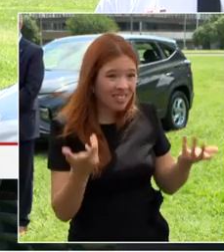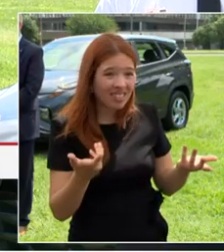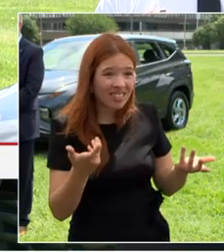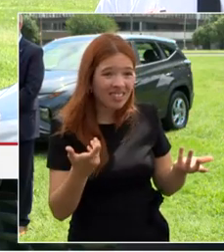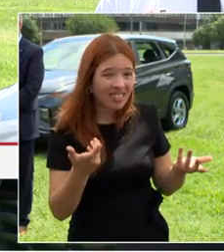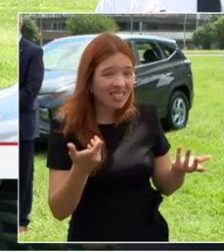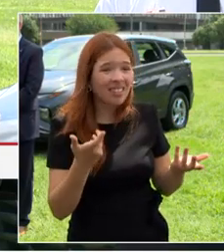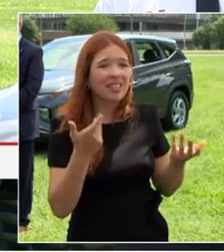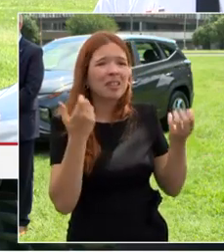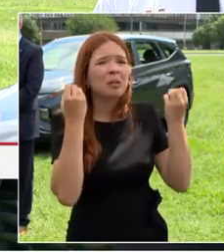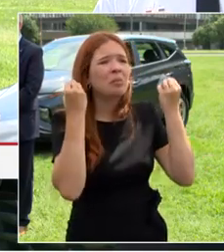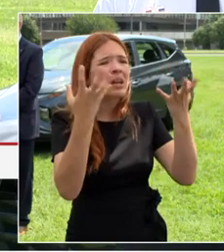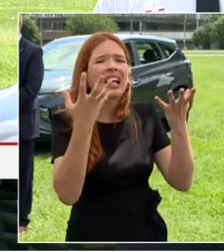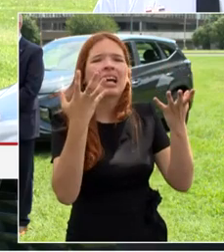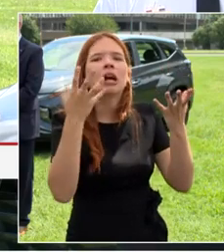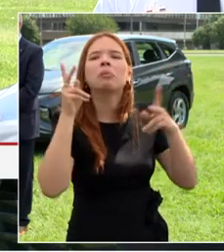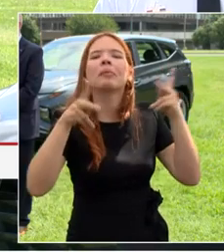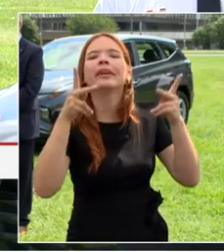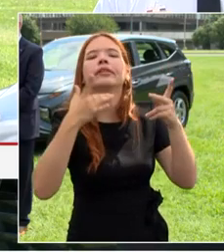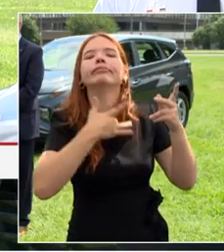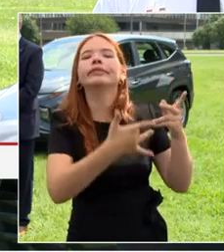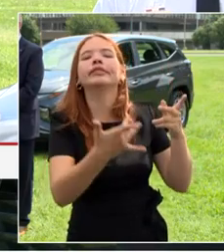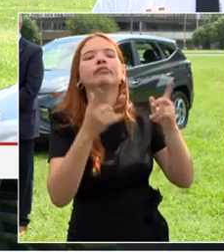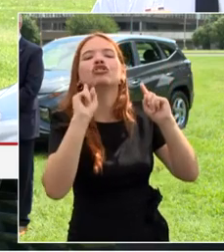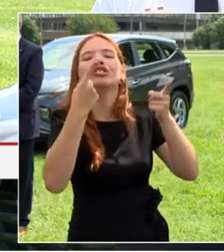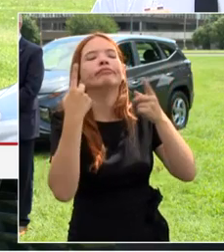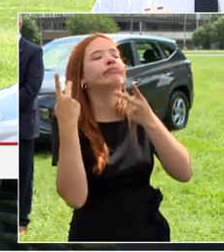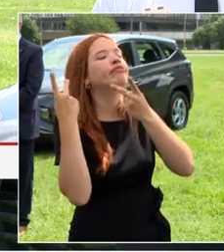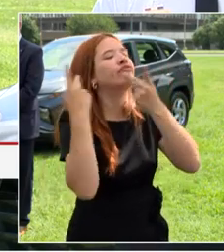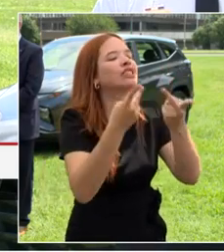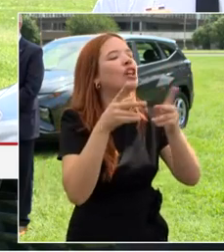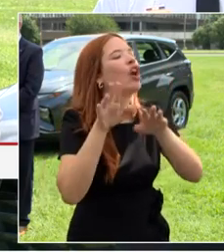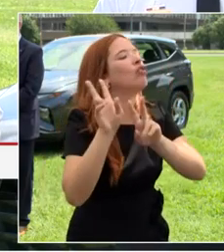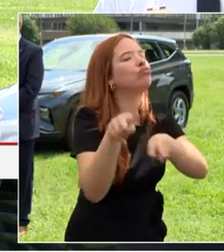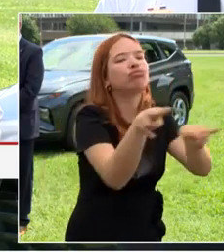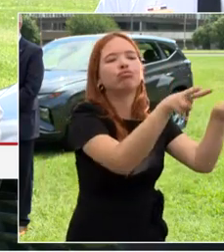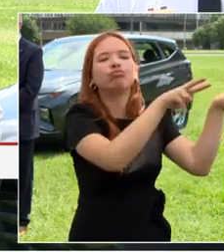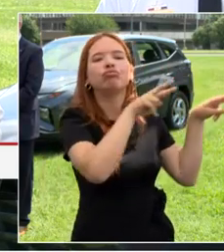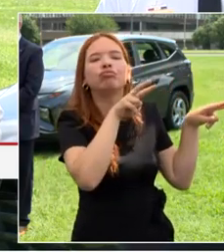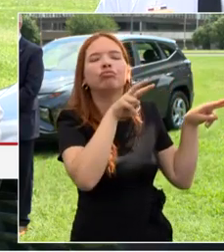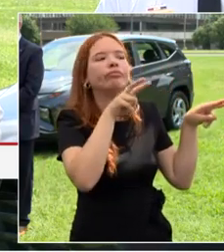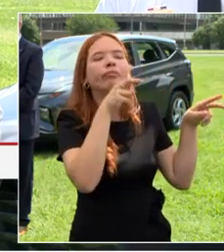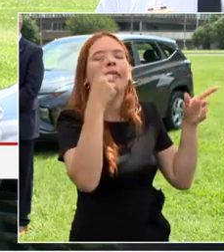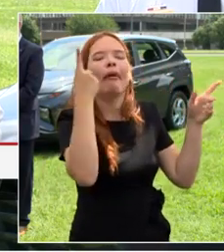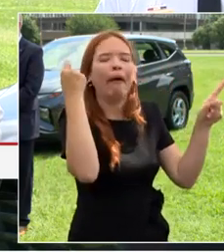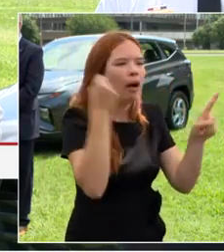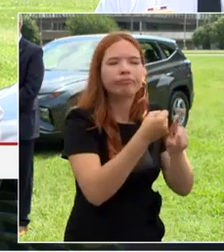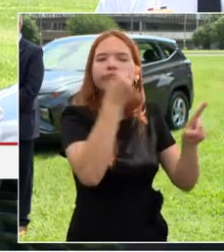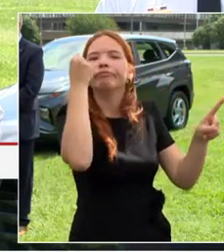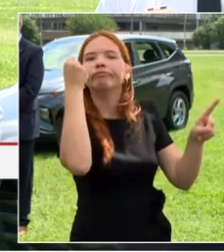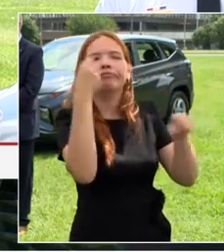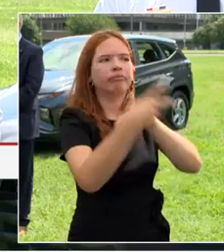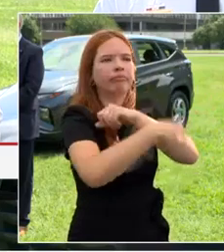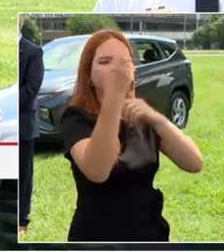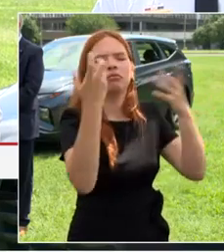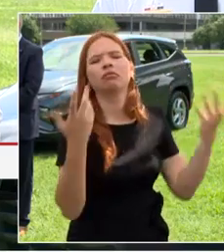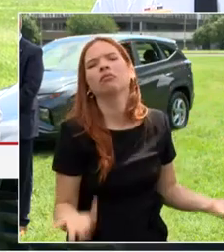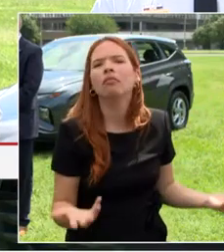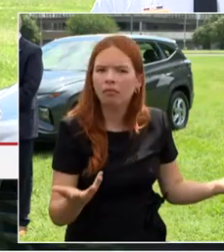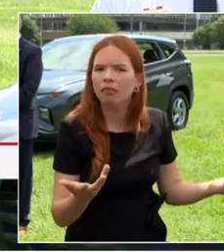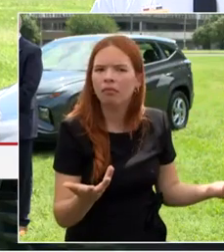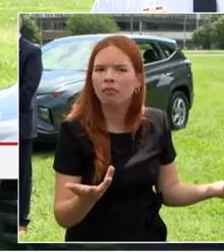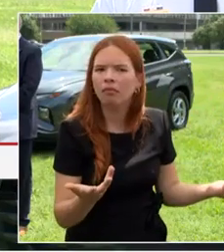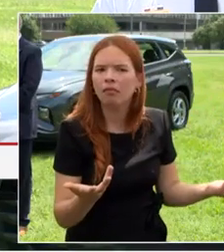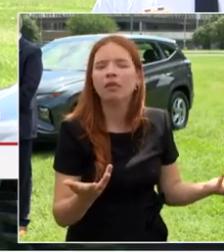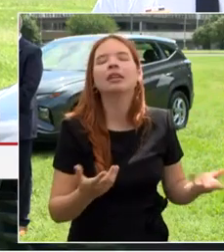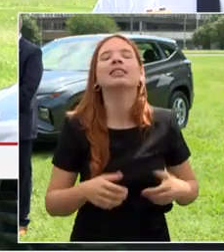or dinner, and they're leaving and they get their stuff stolen from them, watches, etc. So what I can say to